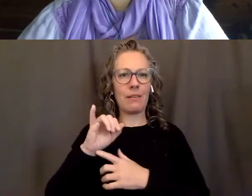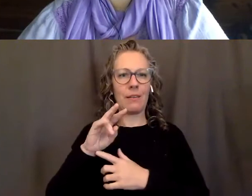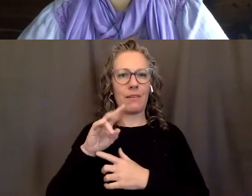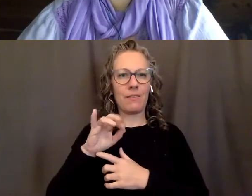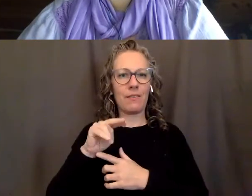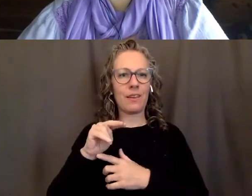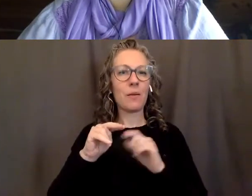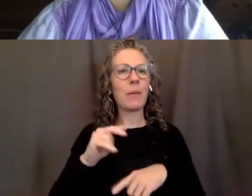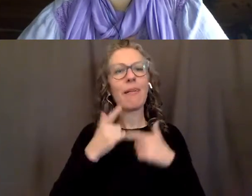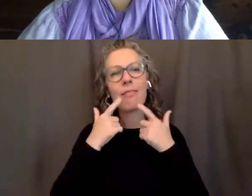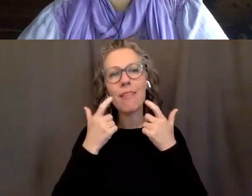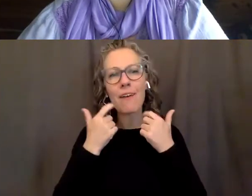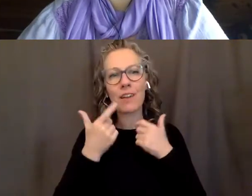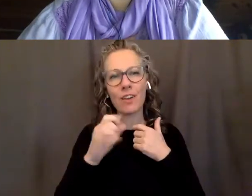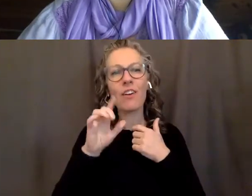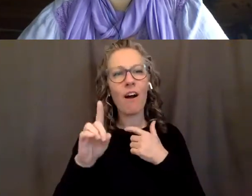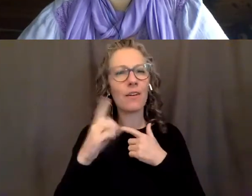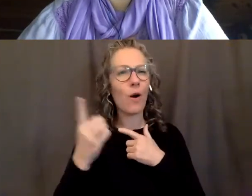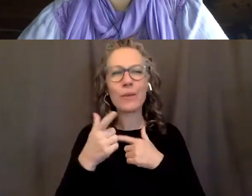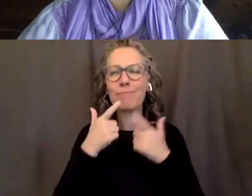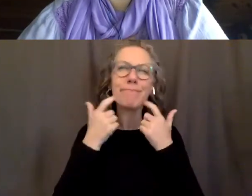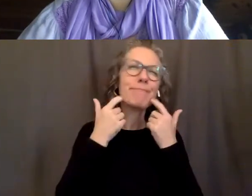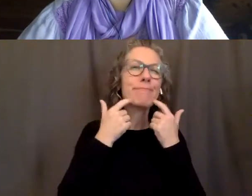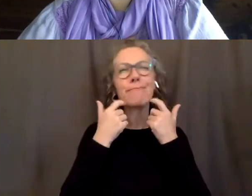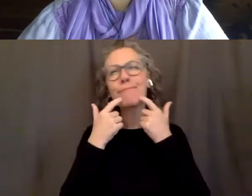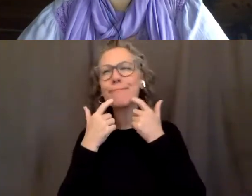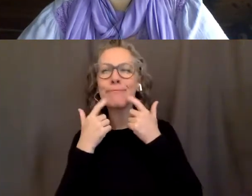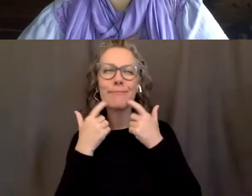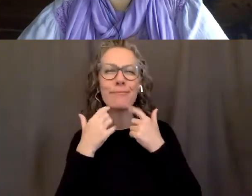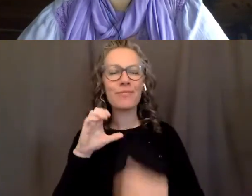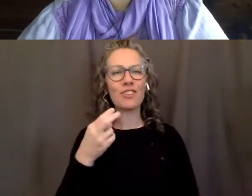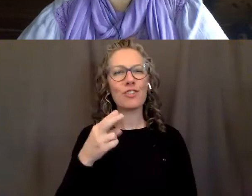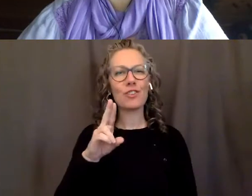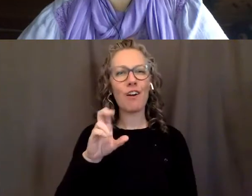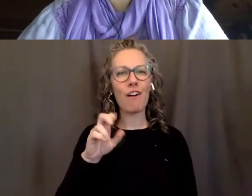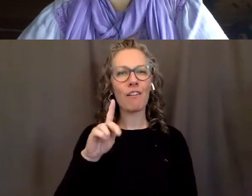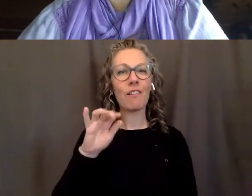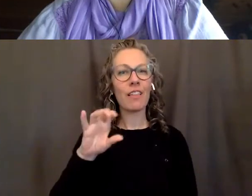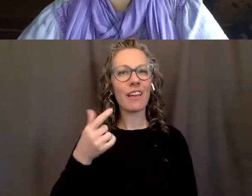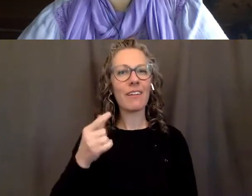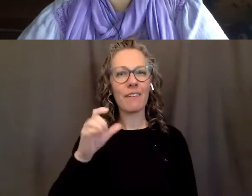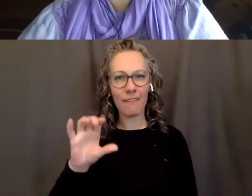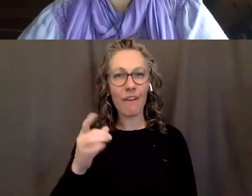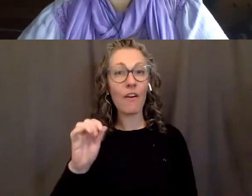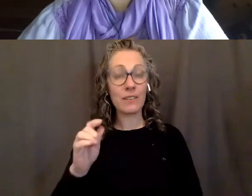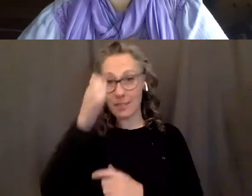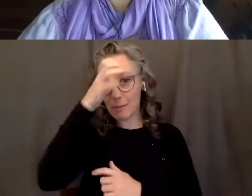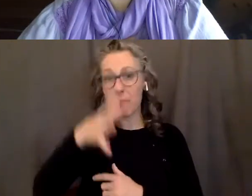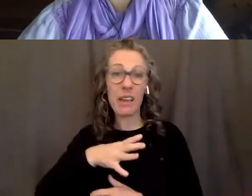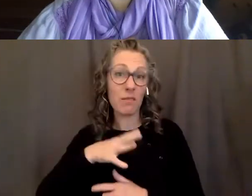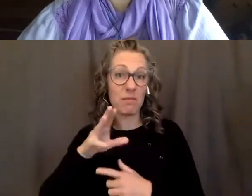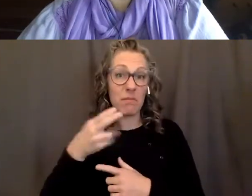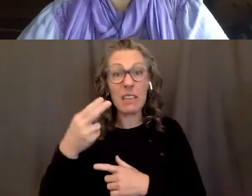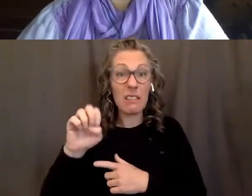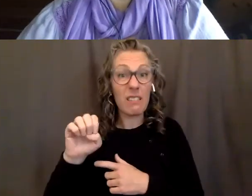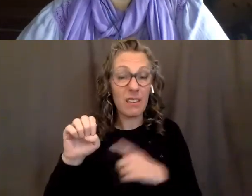chuckling God, because he's always chuckling at everything. My chuckling God is a male or a peer. I say a he,